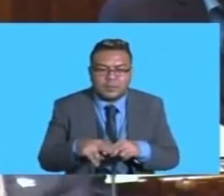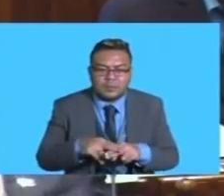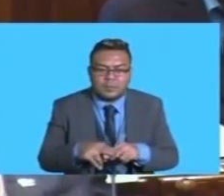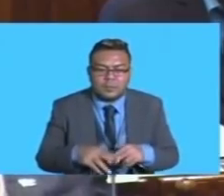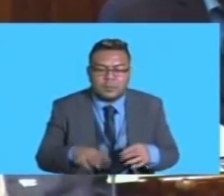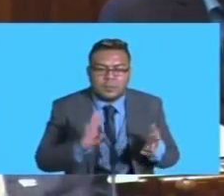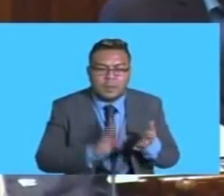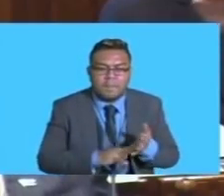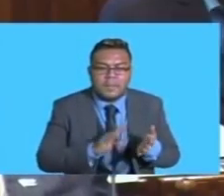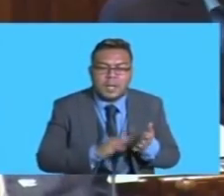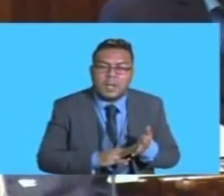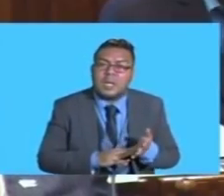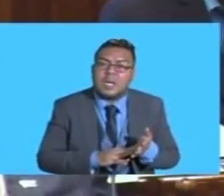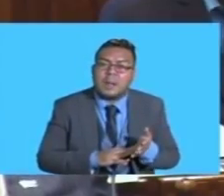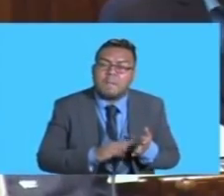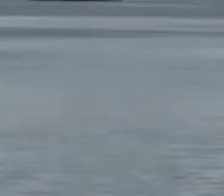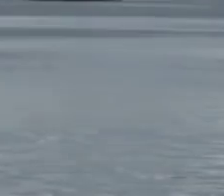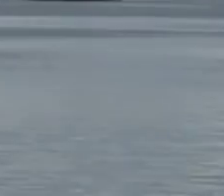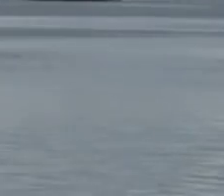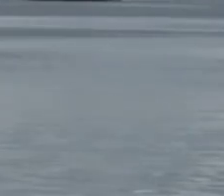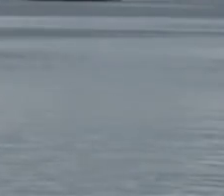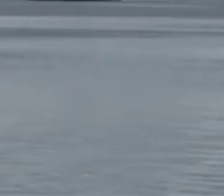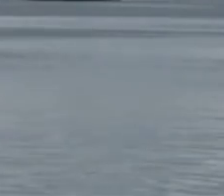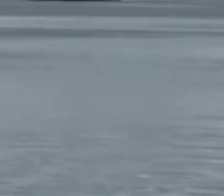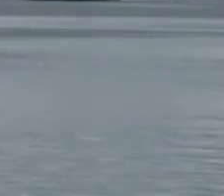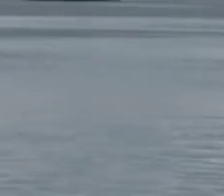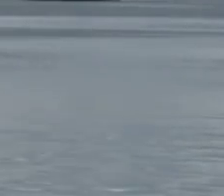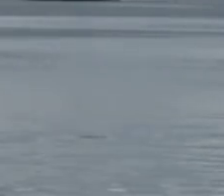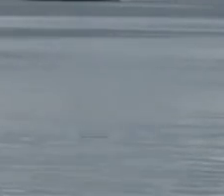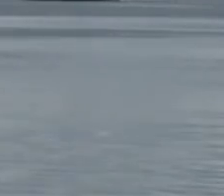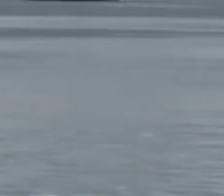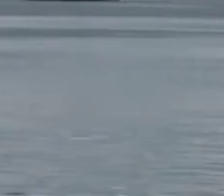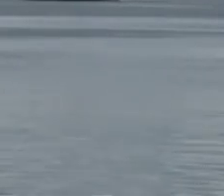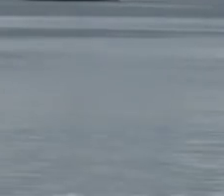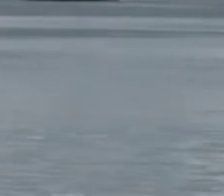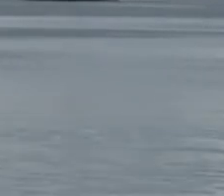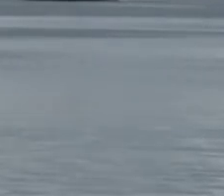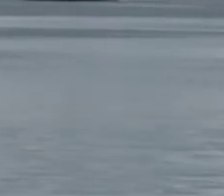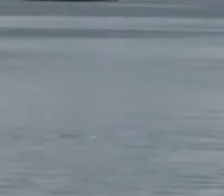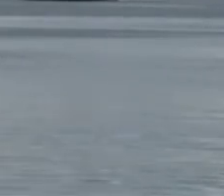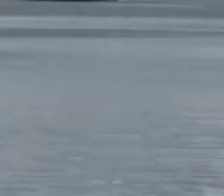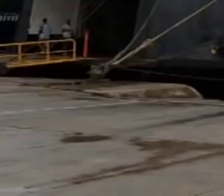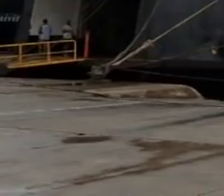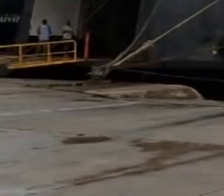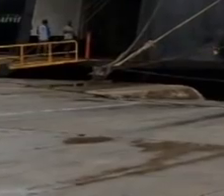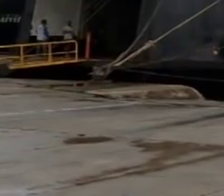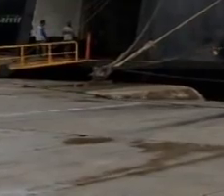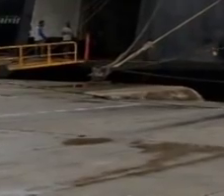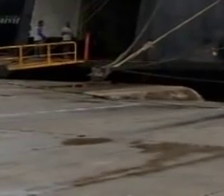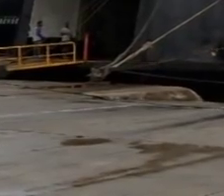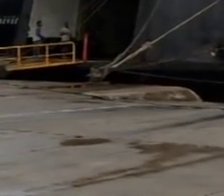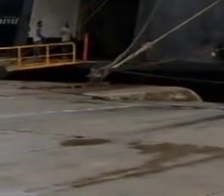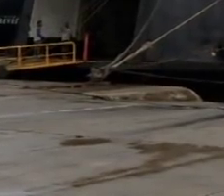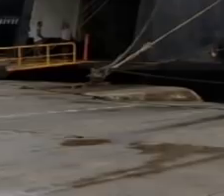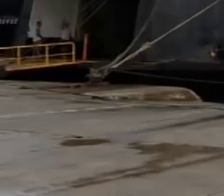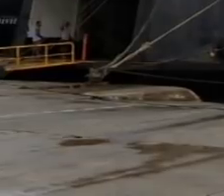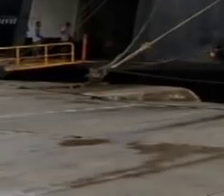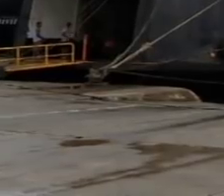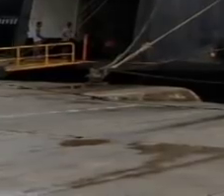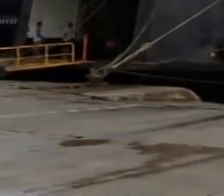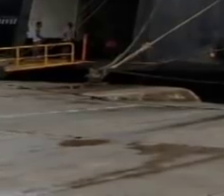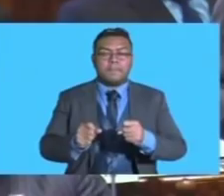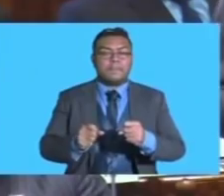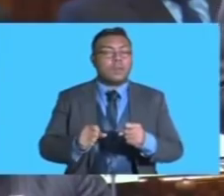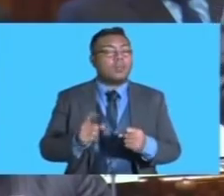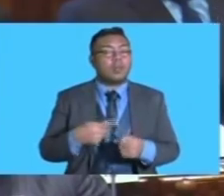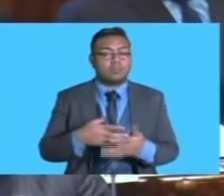Manila, Tonga, other places, not Fiji. The minister then revealed they will be implementing a safe ship management system by July. The current